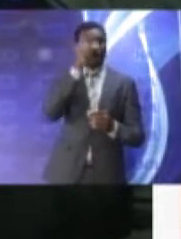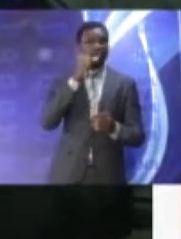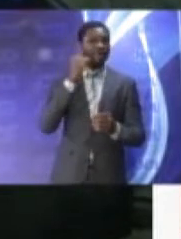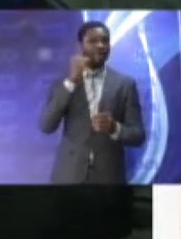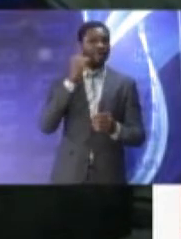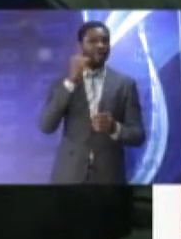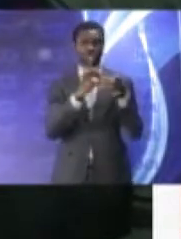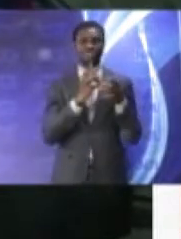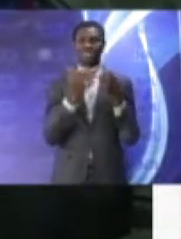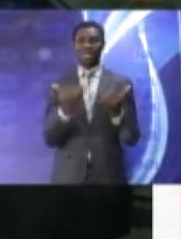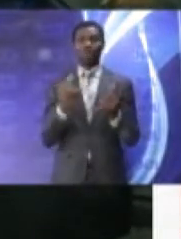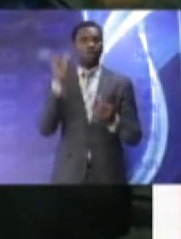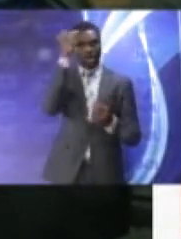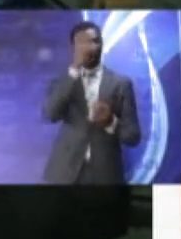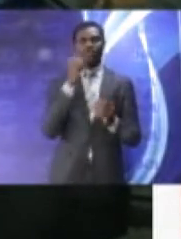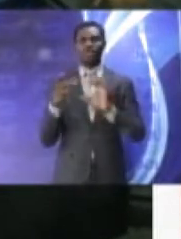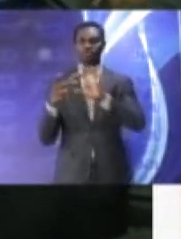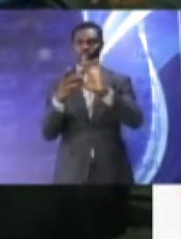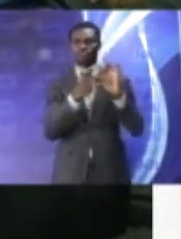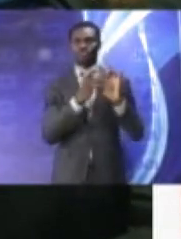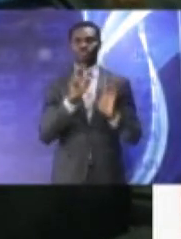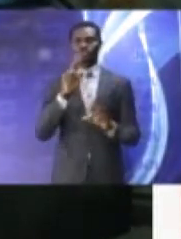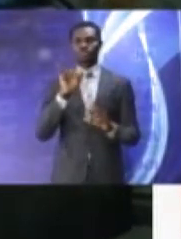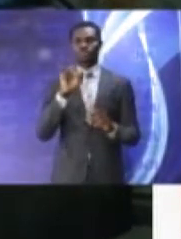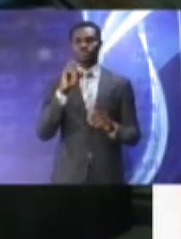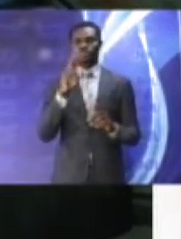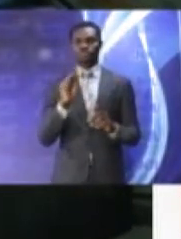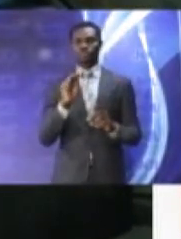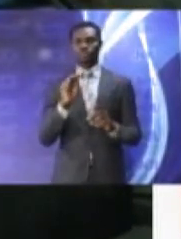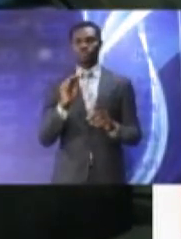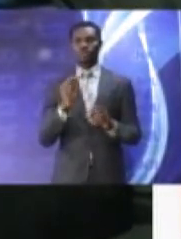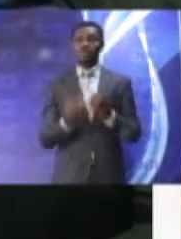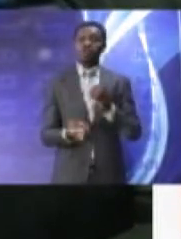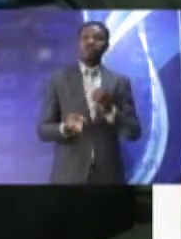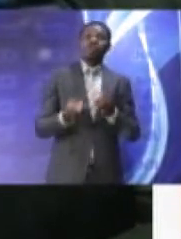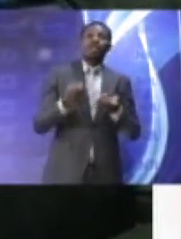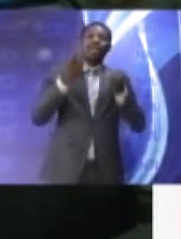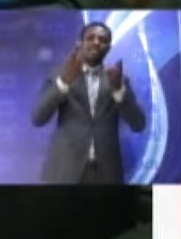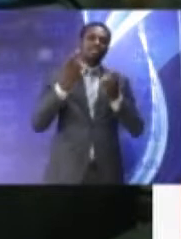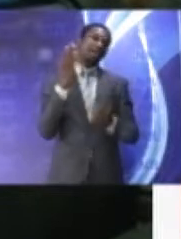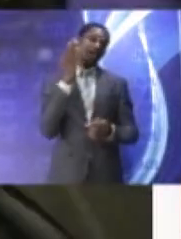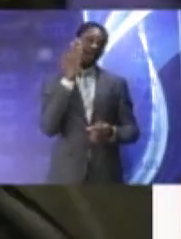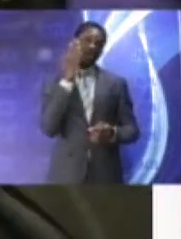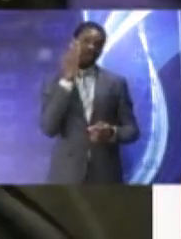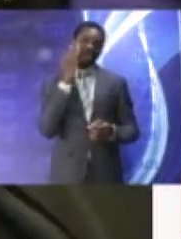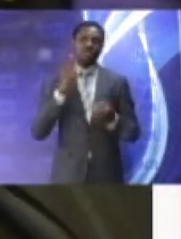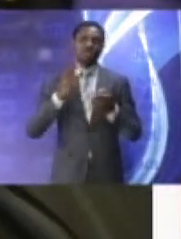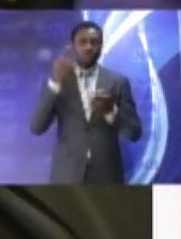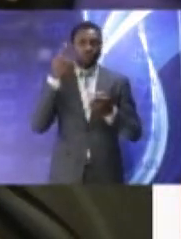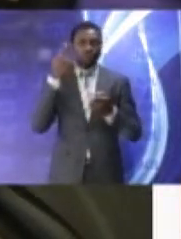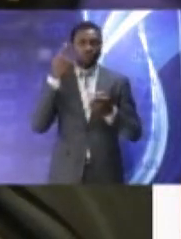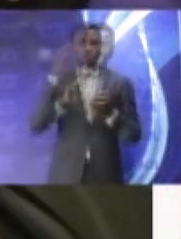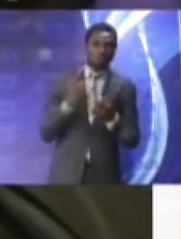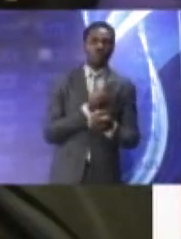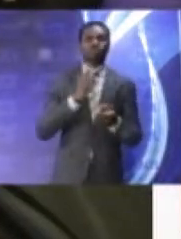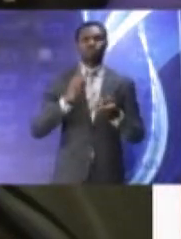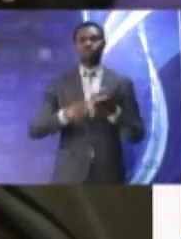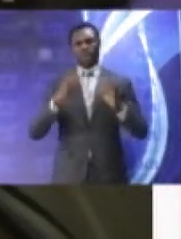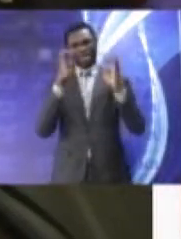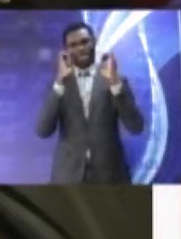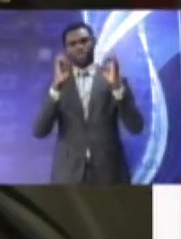African Union. It is aimed at raising awareness of the continuing need for improvement of the education of African